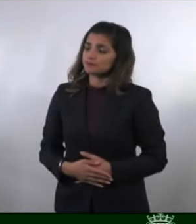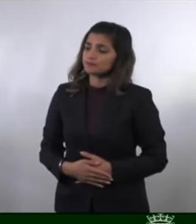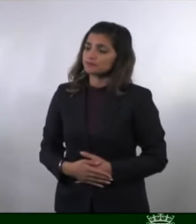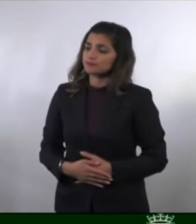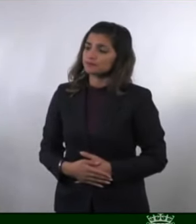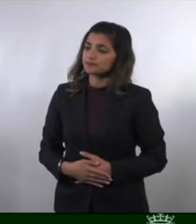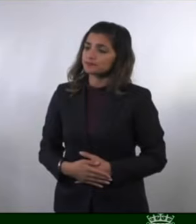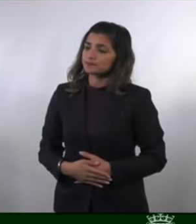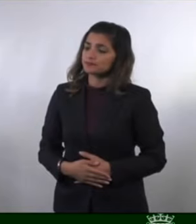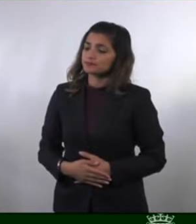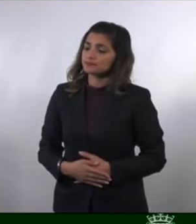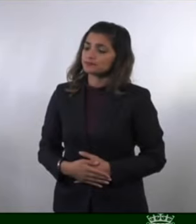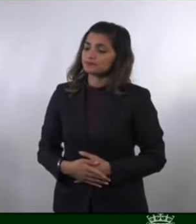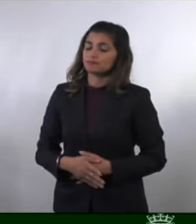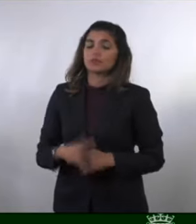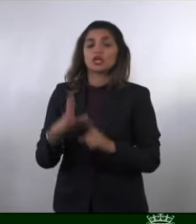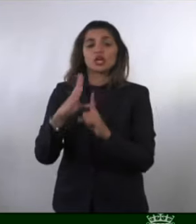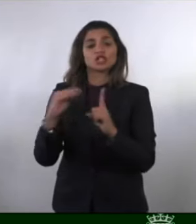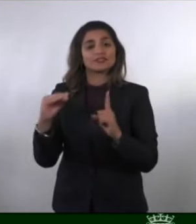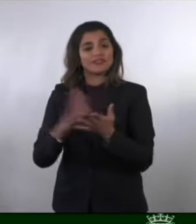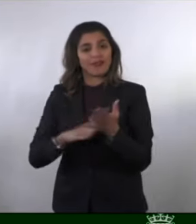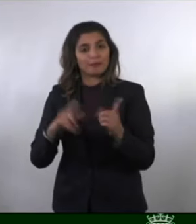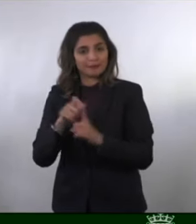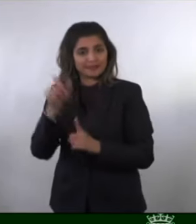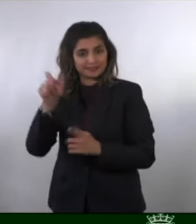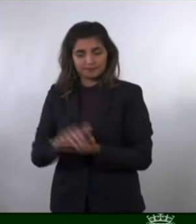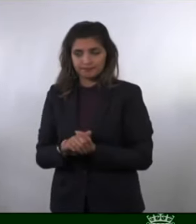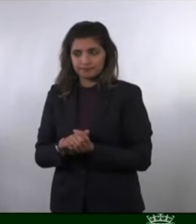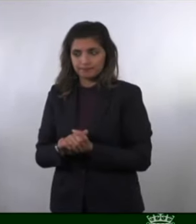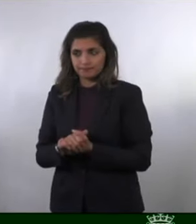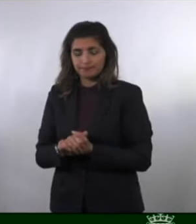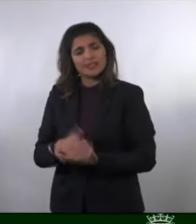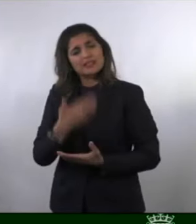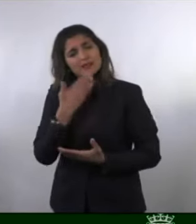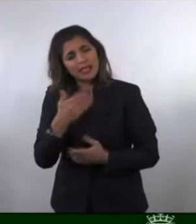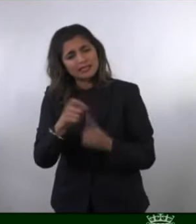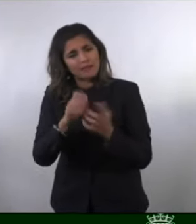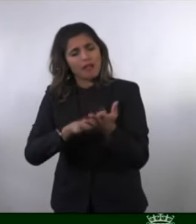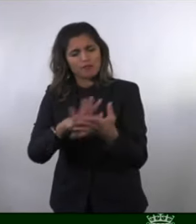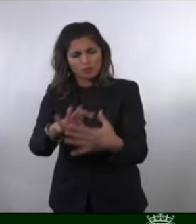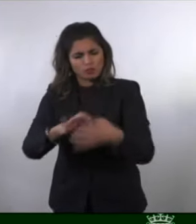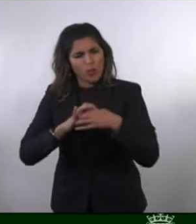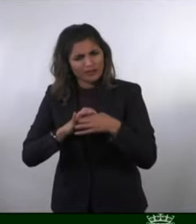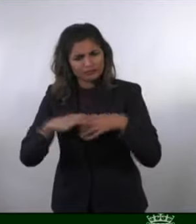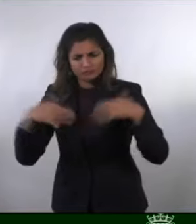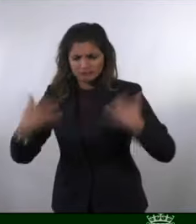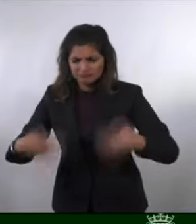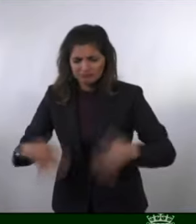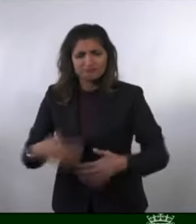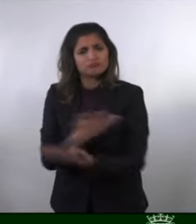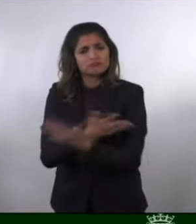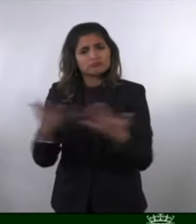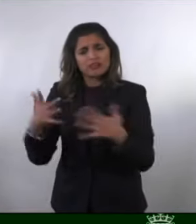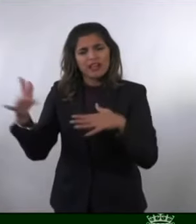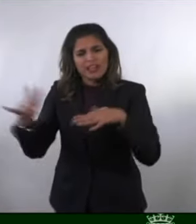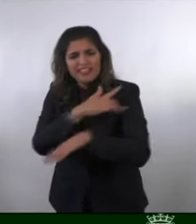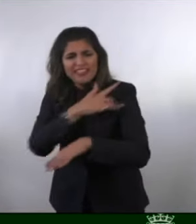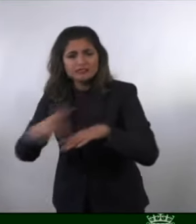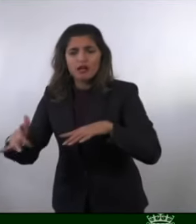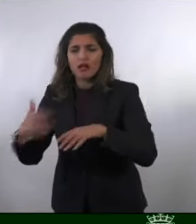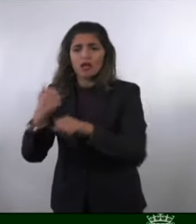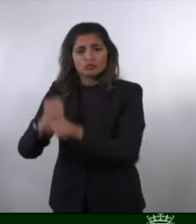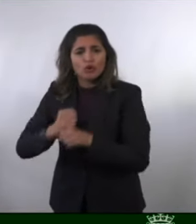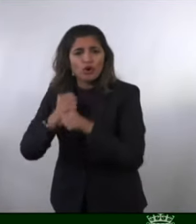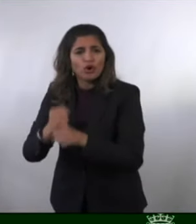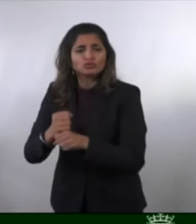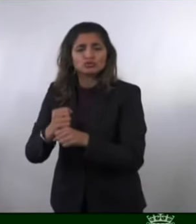Prime Minister join me in congratulating all those arts venues, like the Astor Theatre in Deal, churches and parish halls who